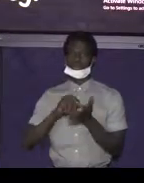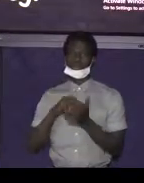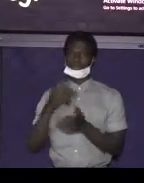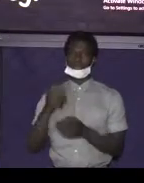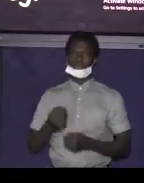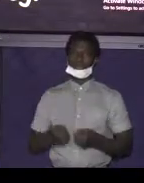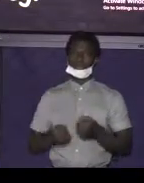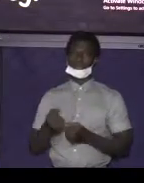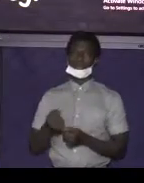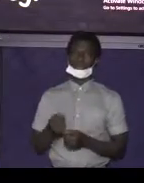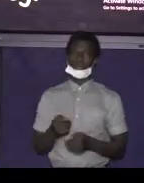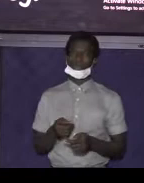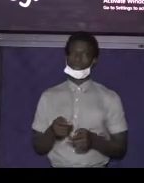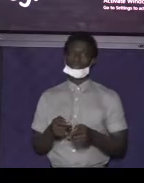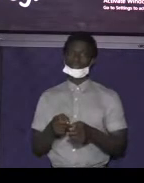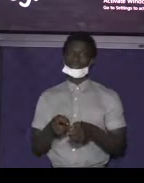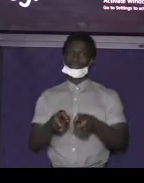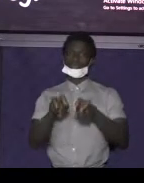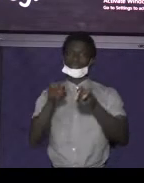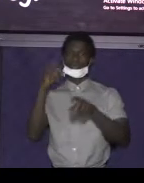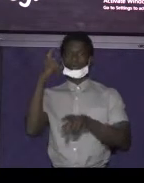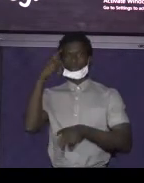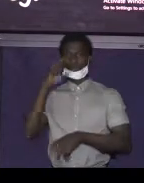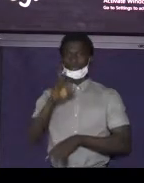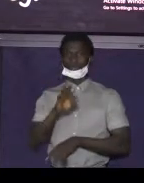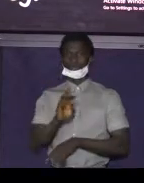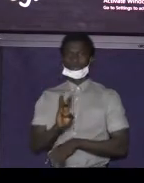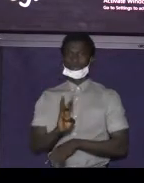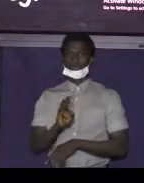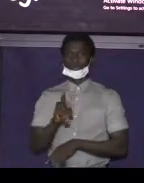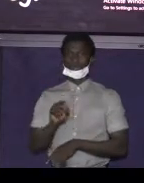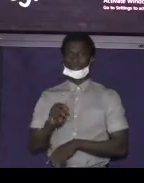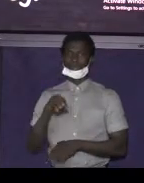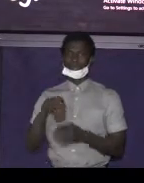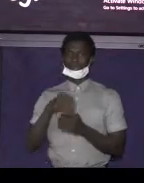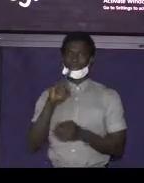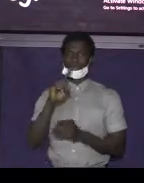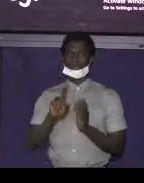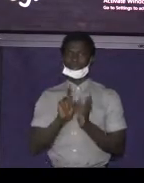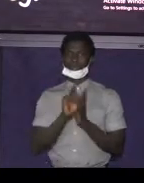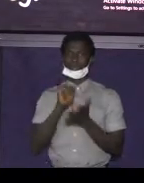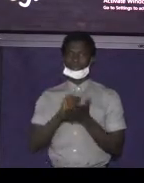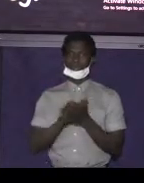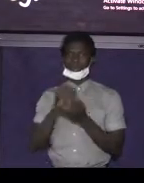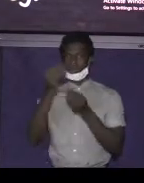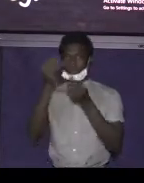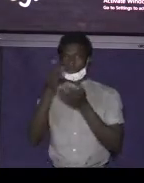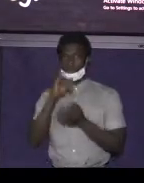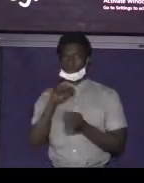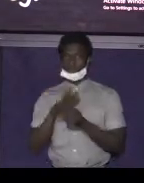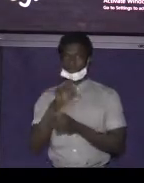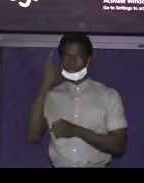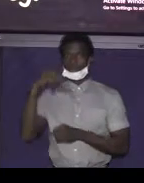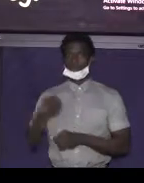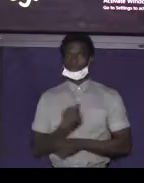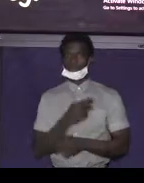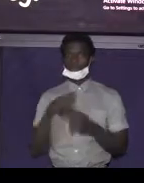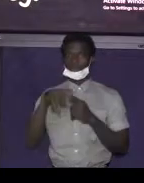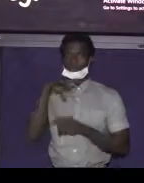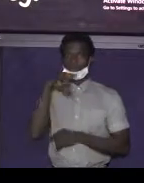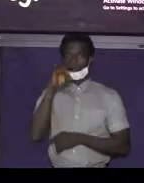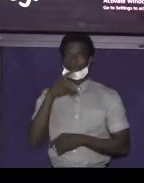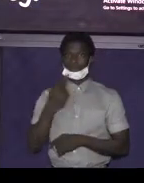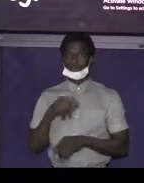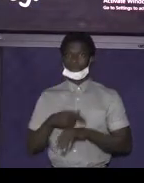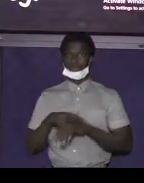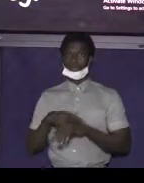travels for 96 kilometers in 1 hour. And that information is enough for us to find